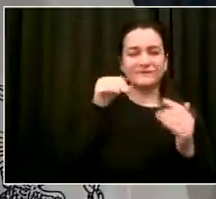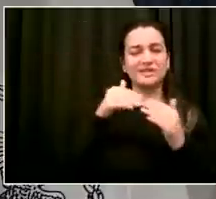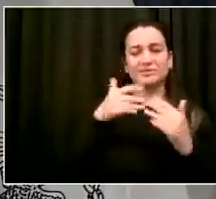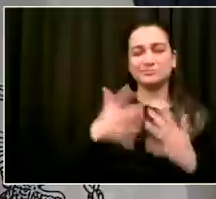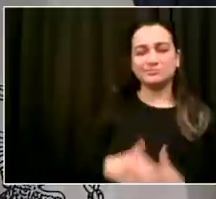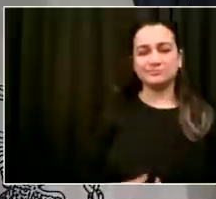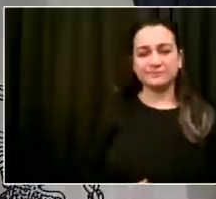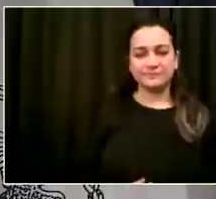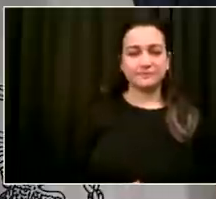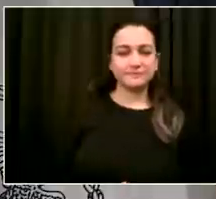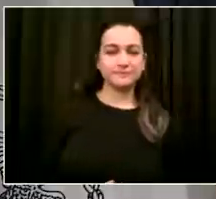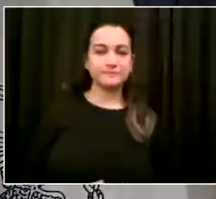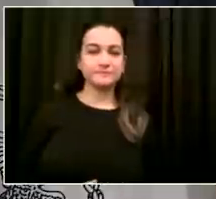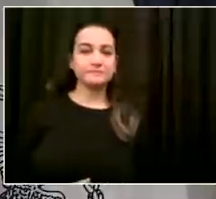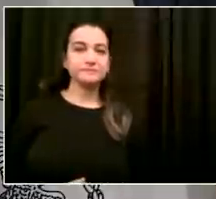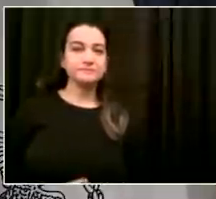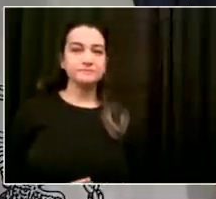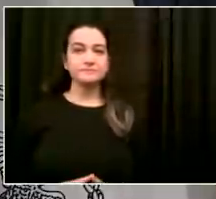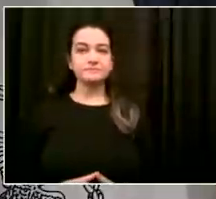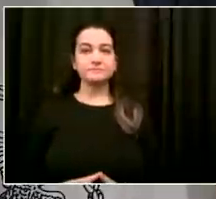Matt from Patch. Matt, are you there?